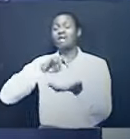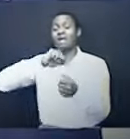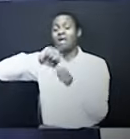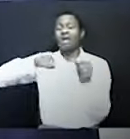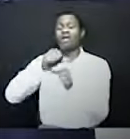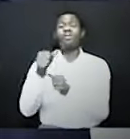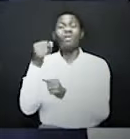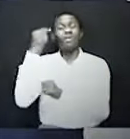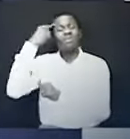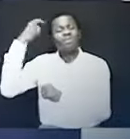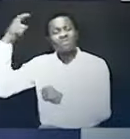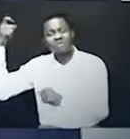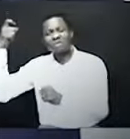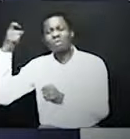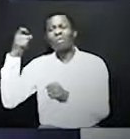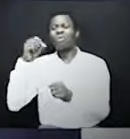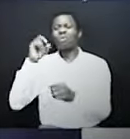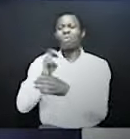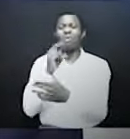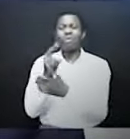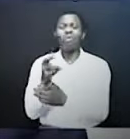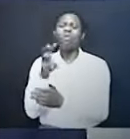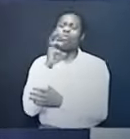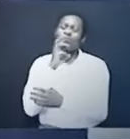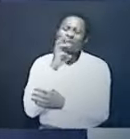Yeah, to water and rings.